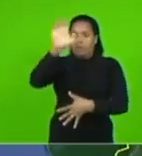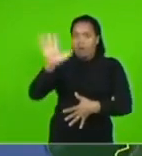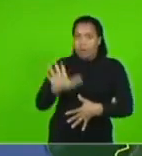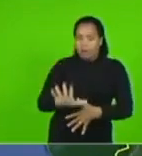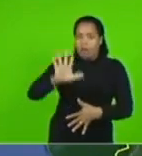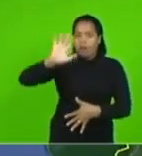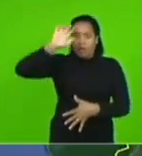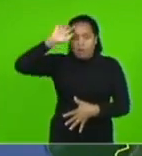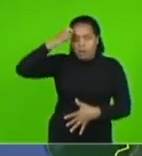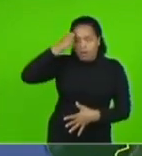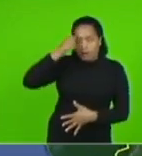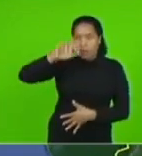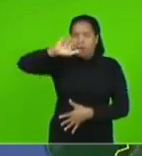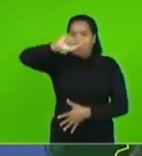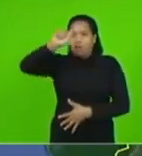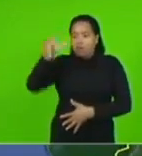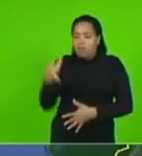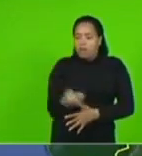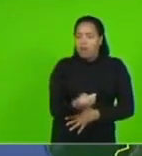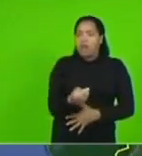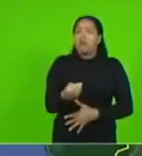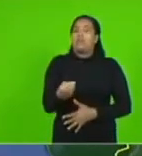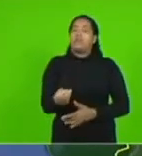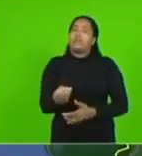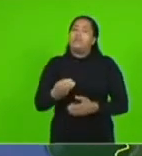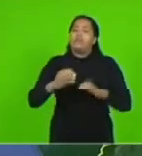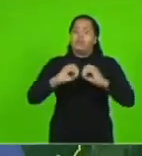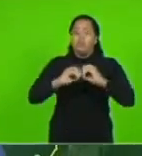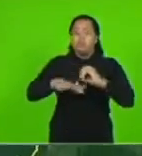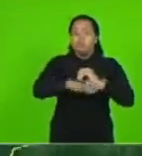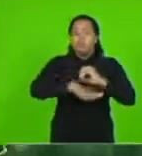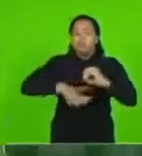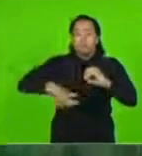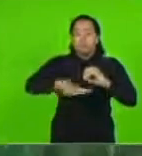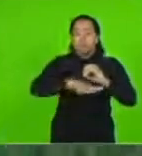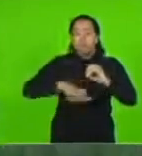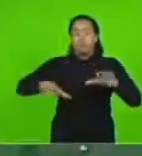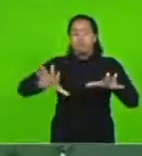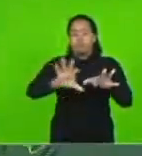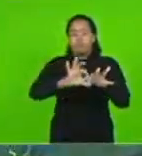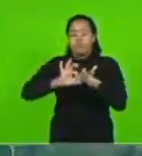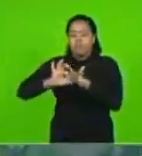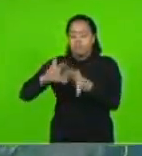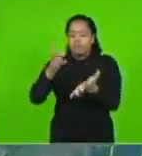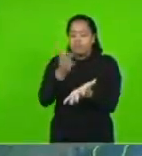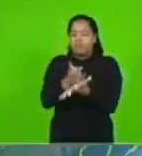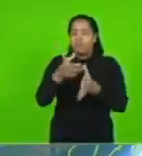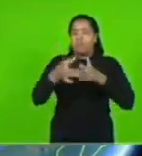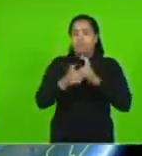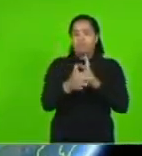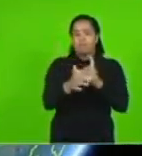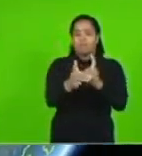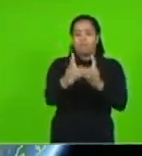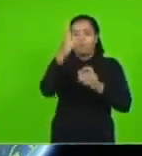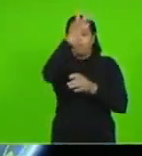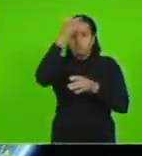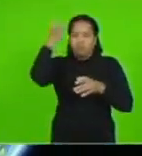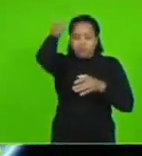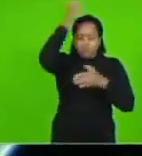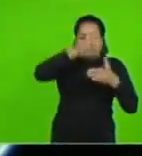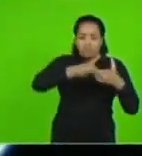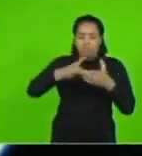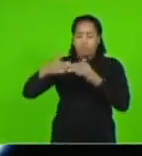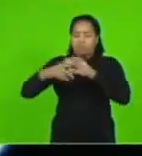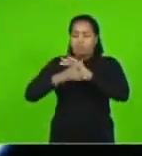is present in all three Americas, Europe, Africa, Asia, and Oceania, and is connected by the same